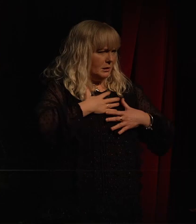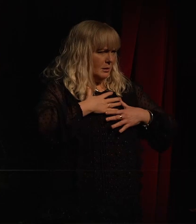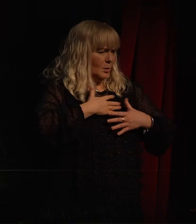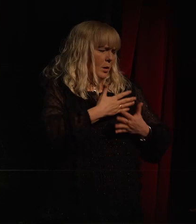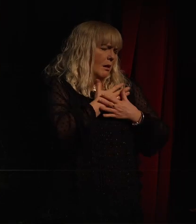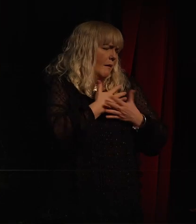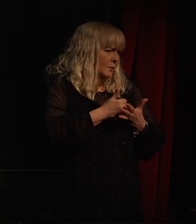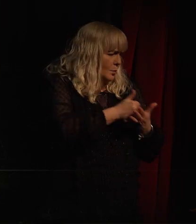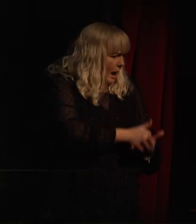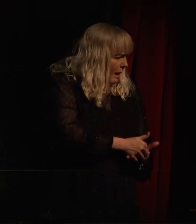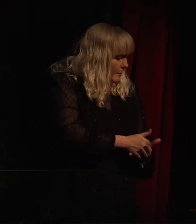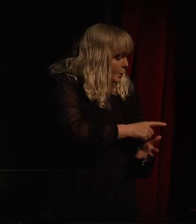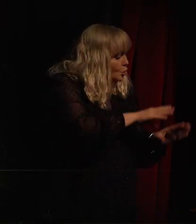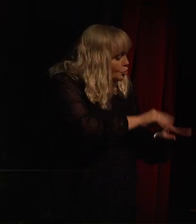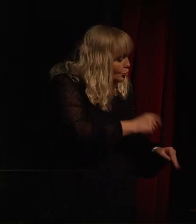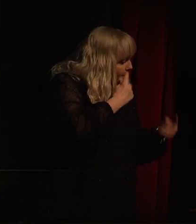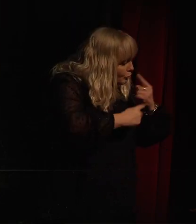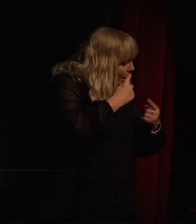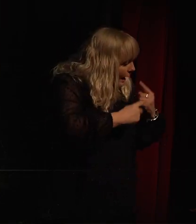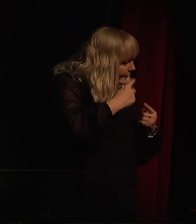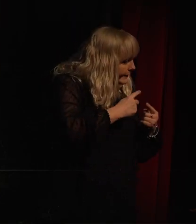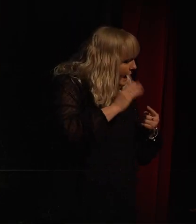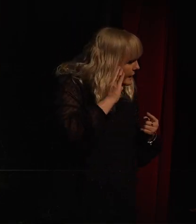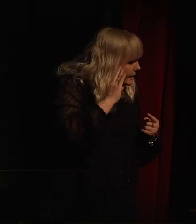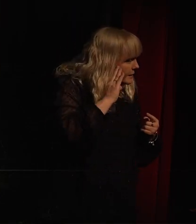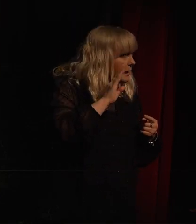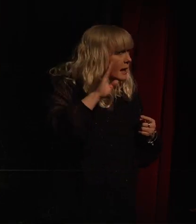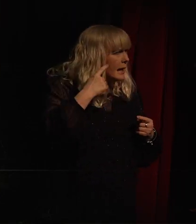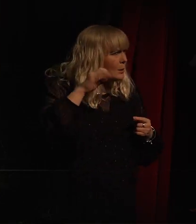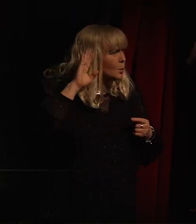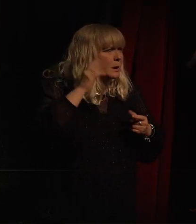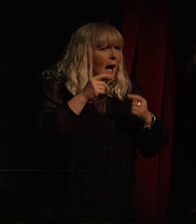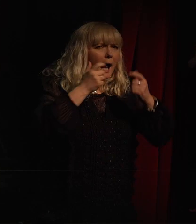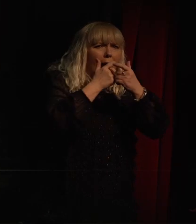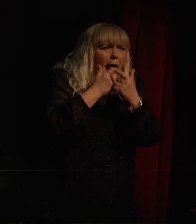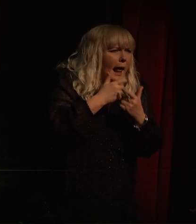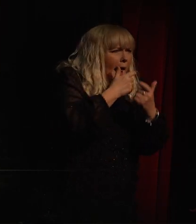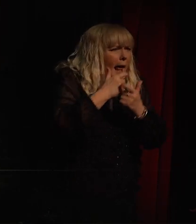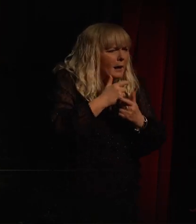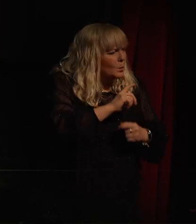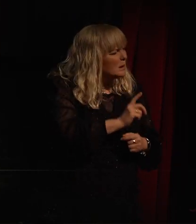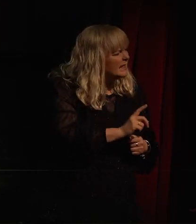Stop crying and listen. Can you hear giggling? Let's go and see what's happening.